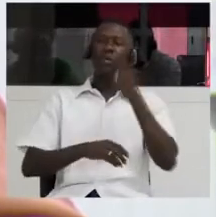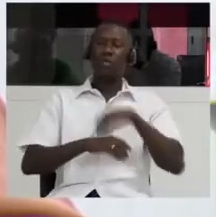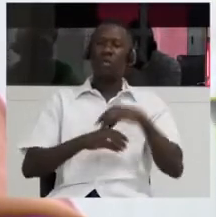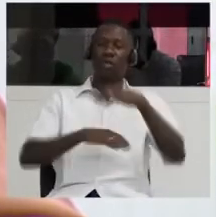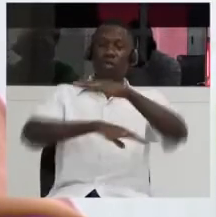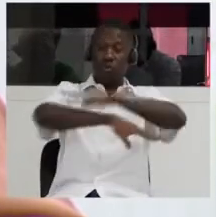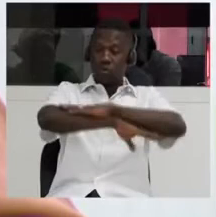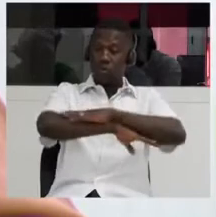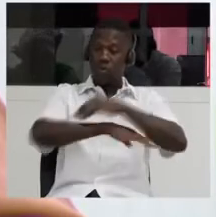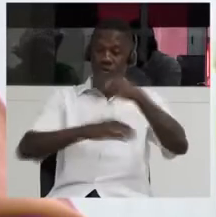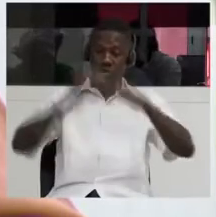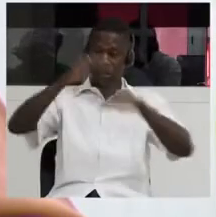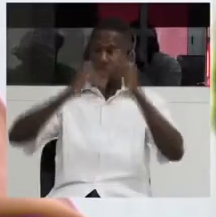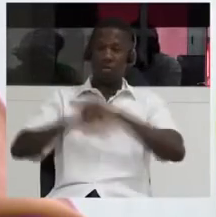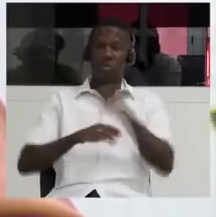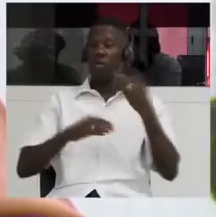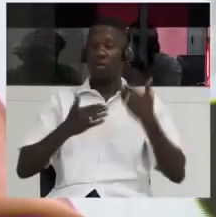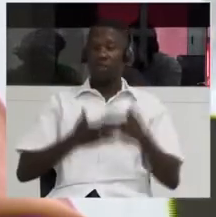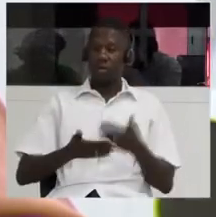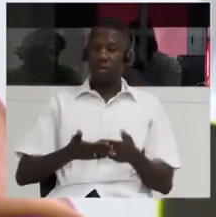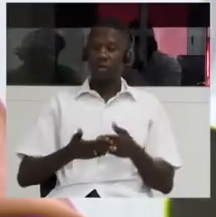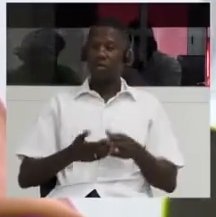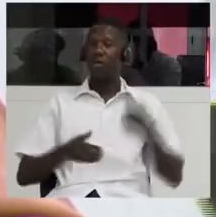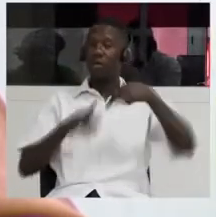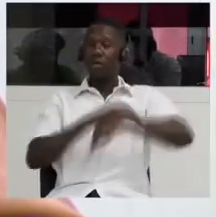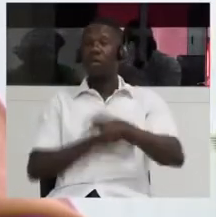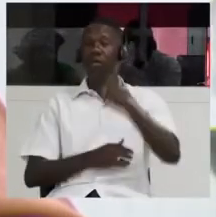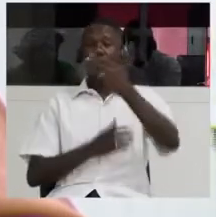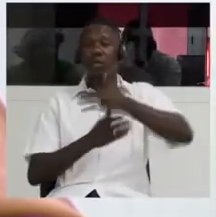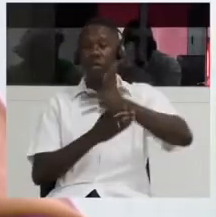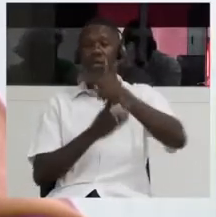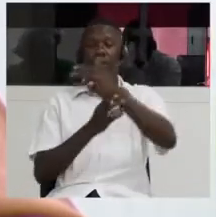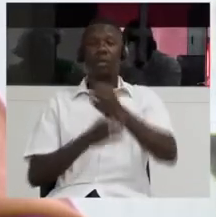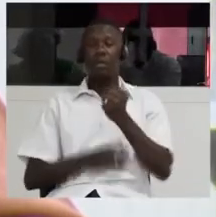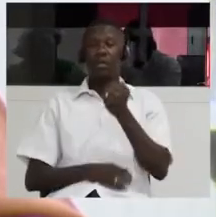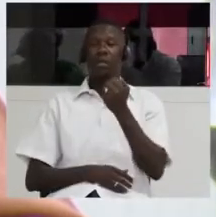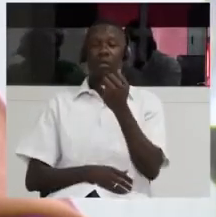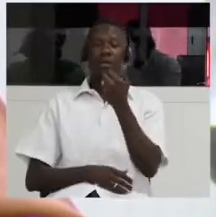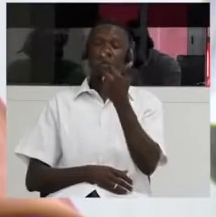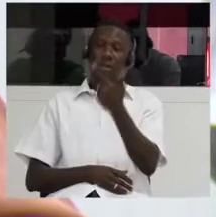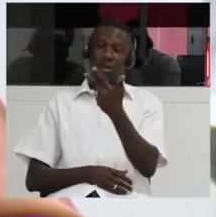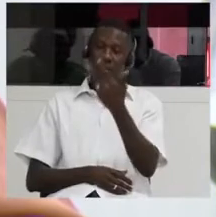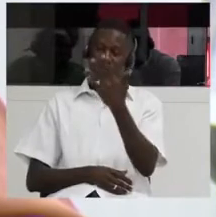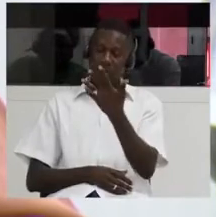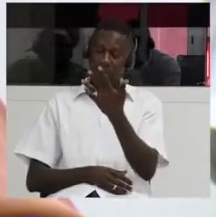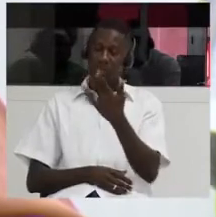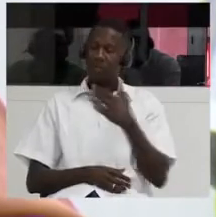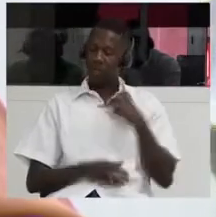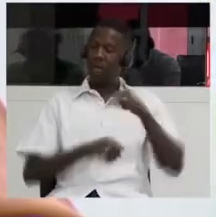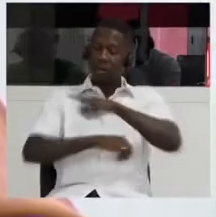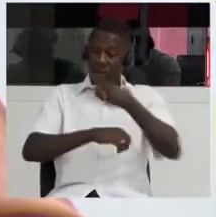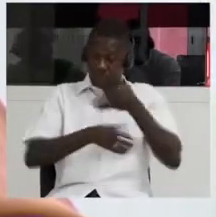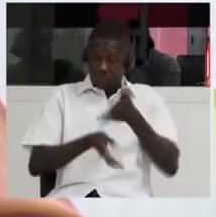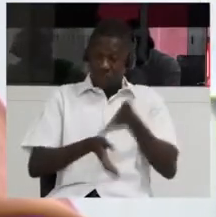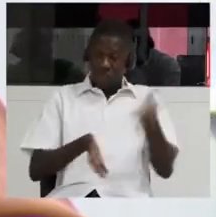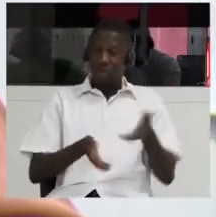in 1985, we were moved to where the present school is, but the same year I was